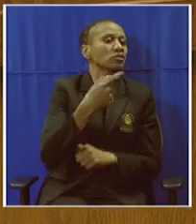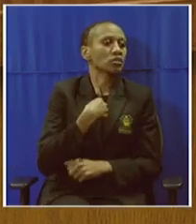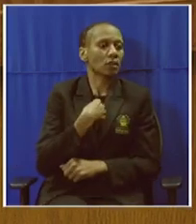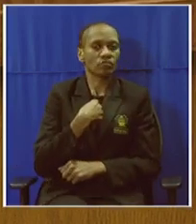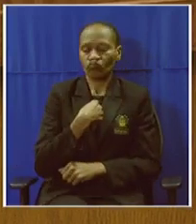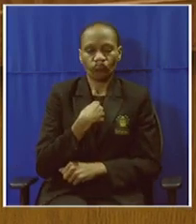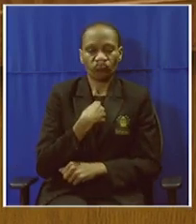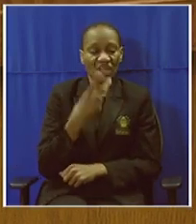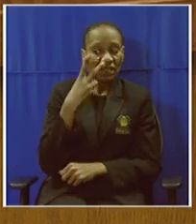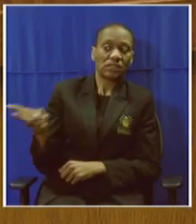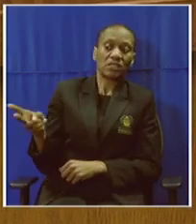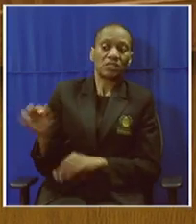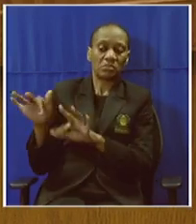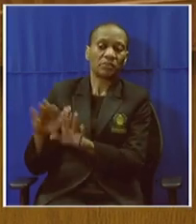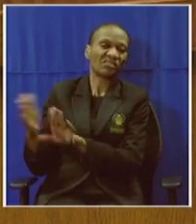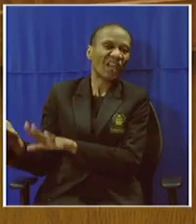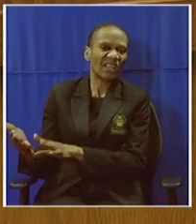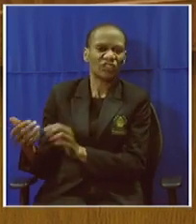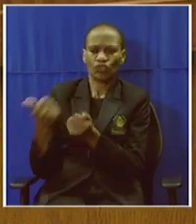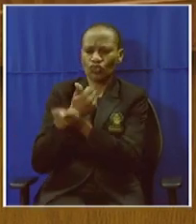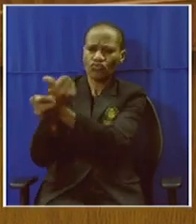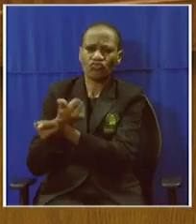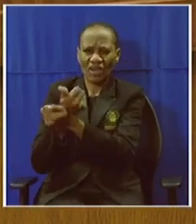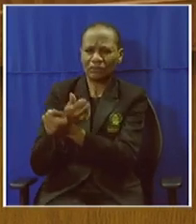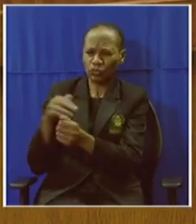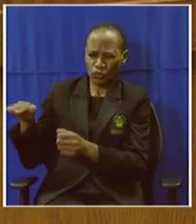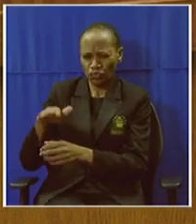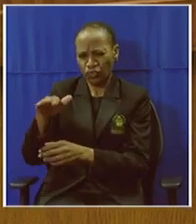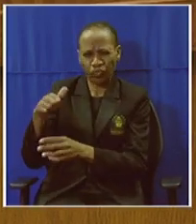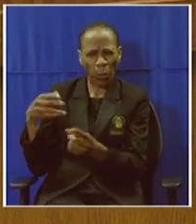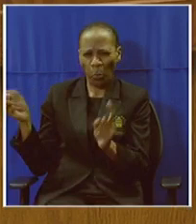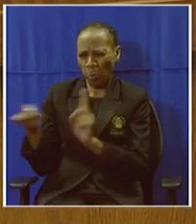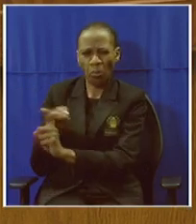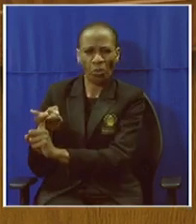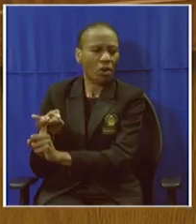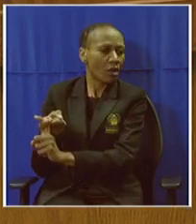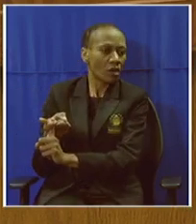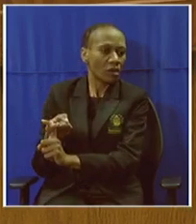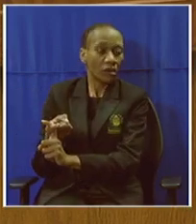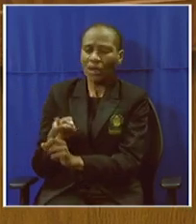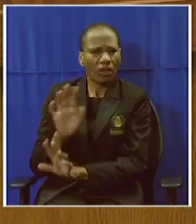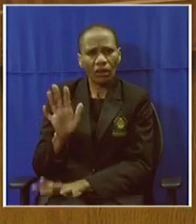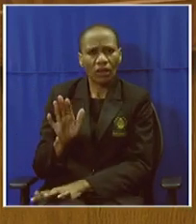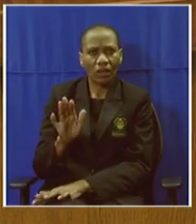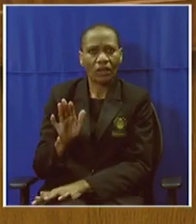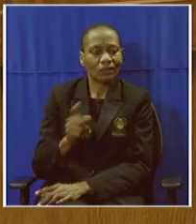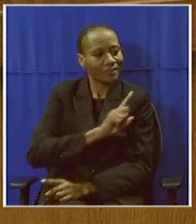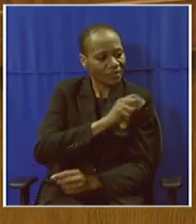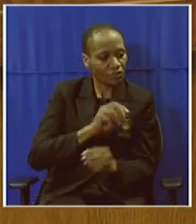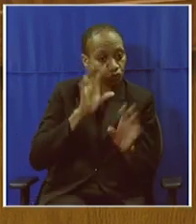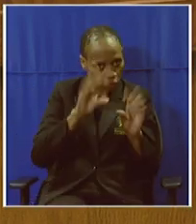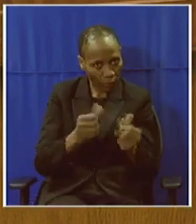they are dead. Trucks are coming, very terrible roads. She went on and said, I am